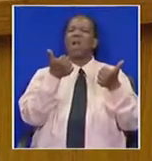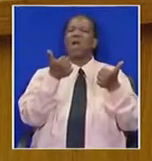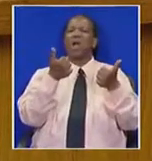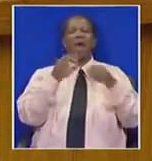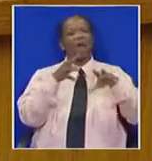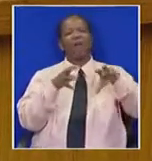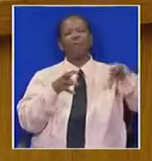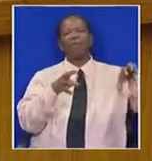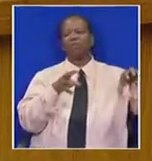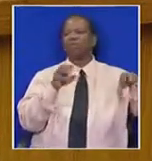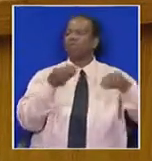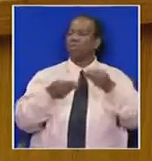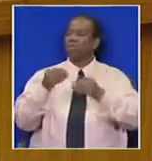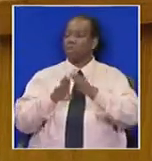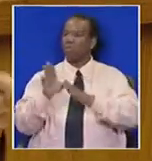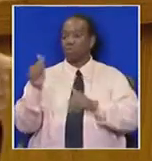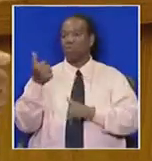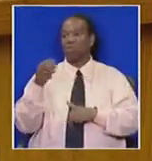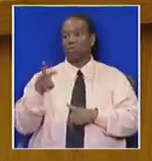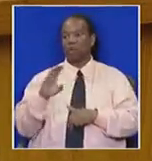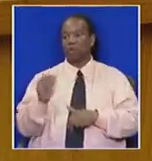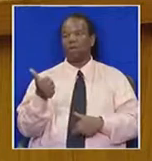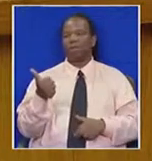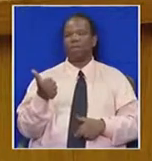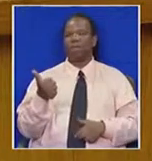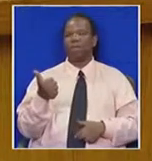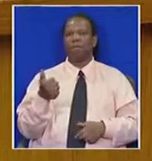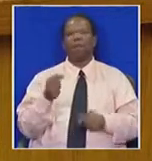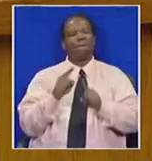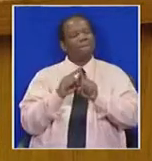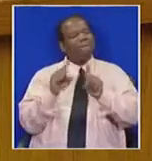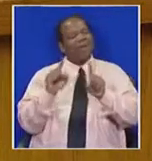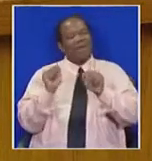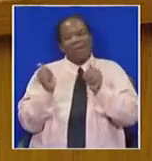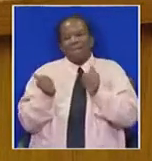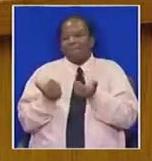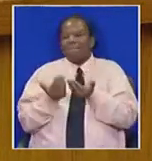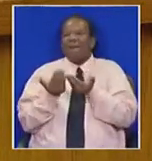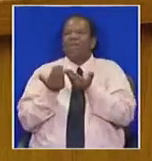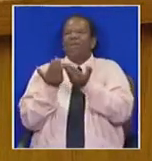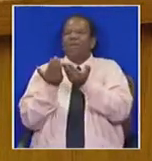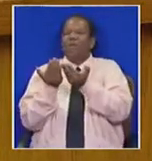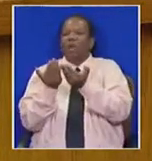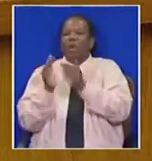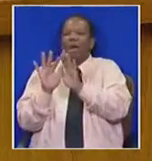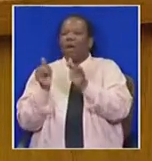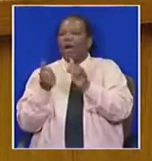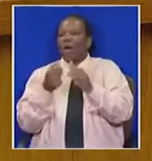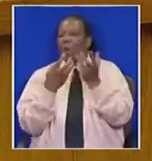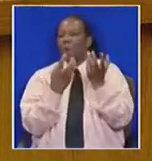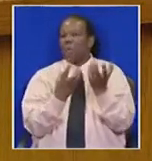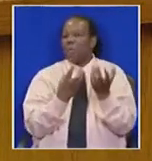economic growth. But that performance excludes the vulnerable people of the Western Cape.